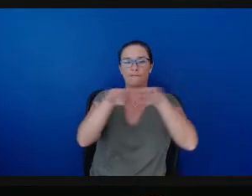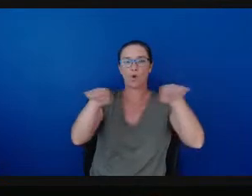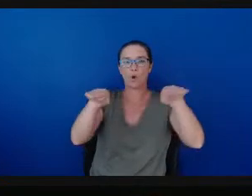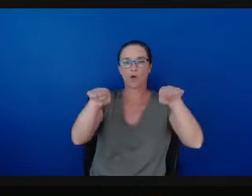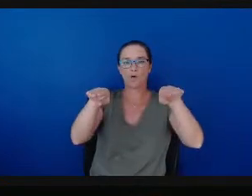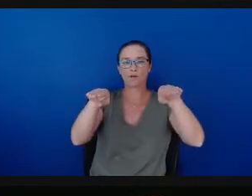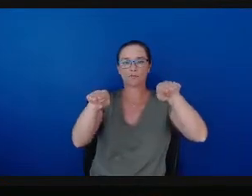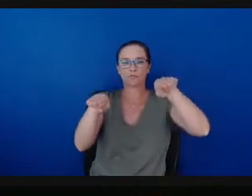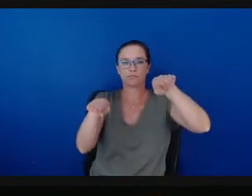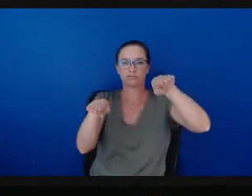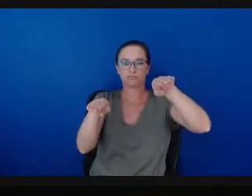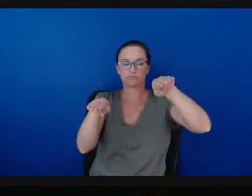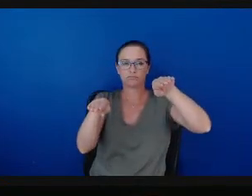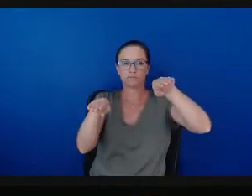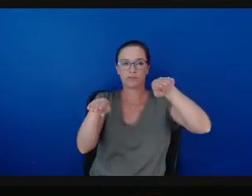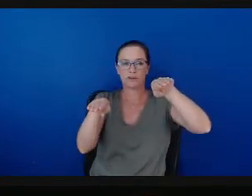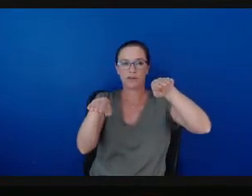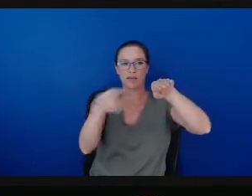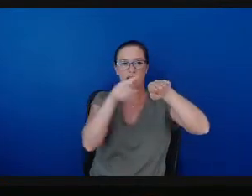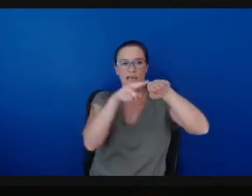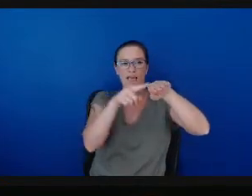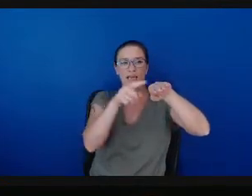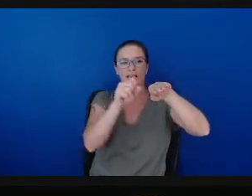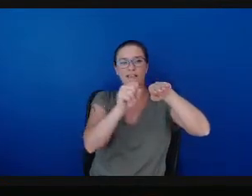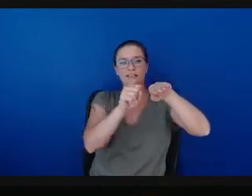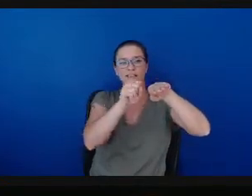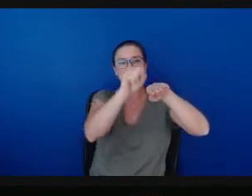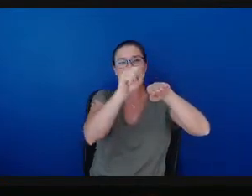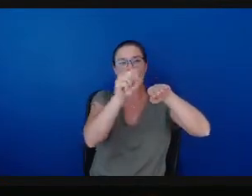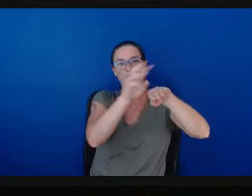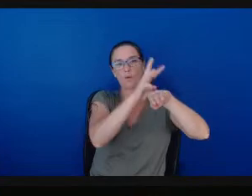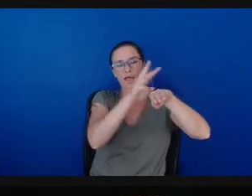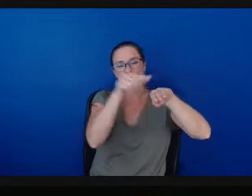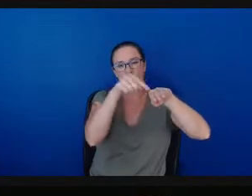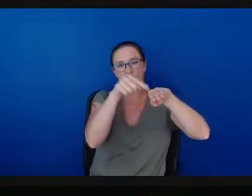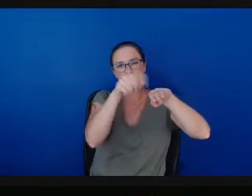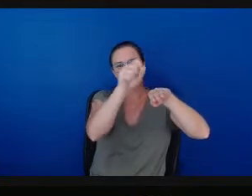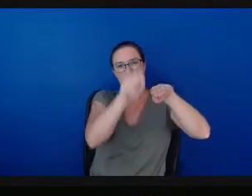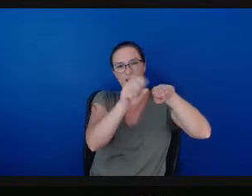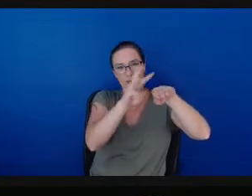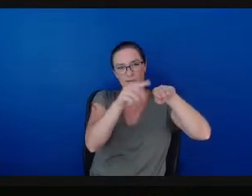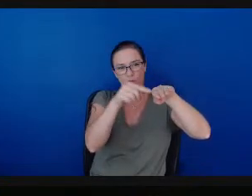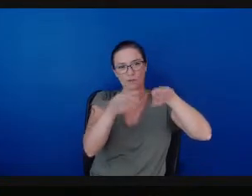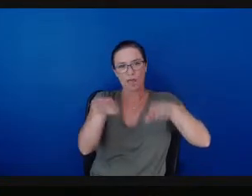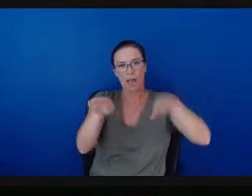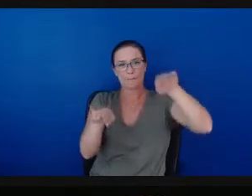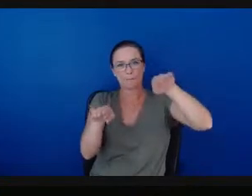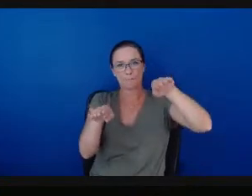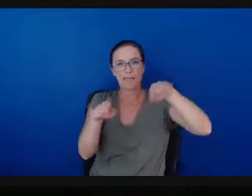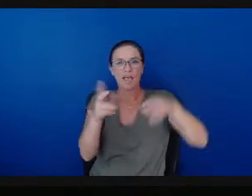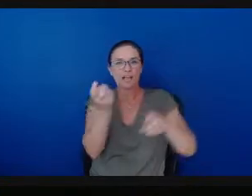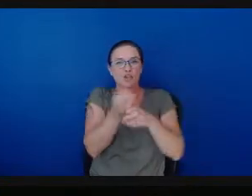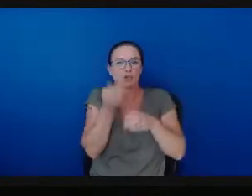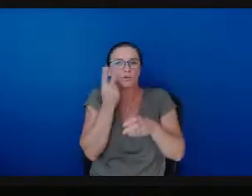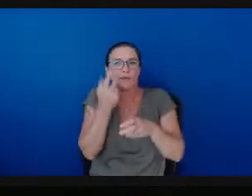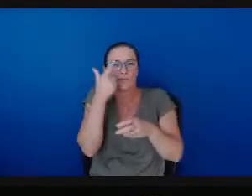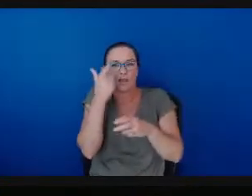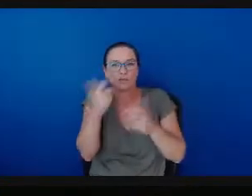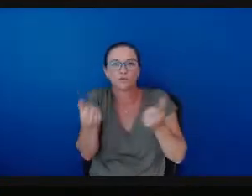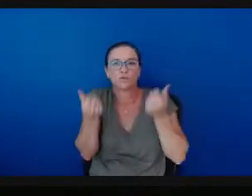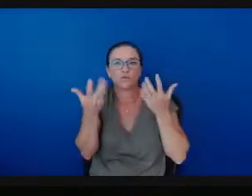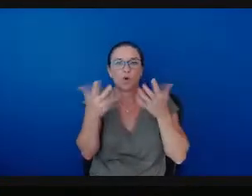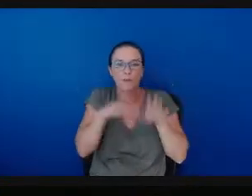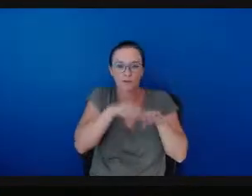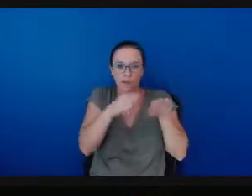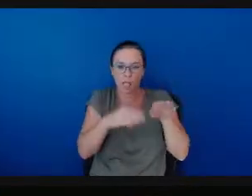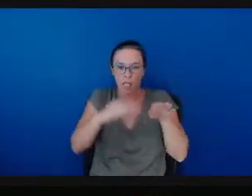bulged up near the southwest vent eruption site. And that was always hard to see because there's so much texture on the floor of this